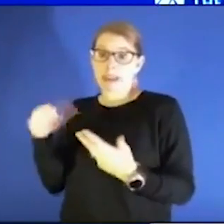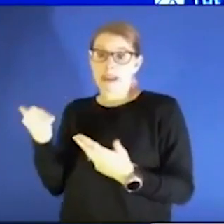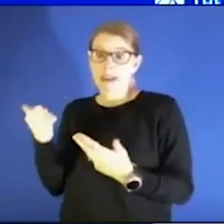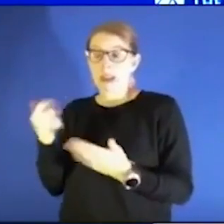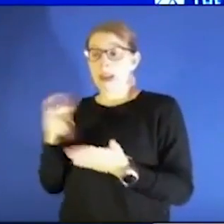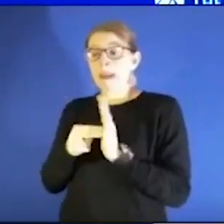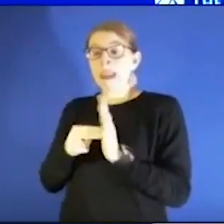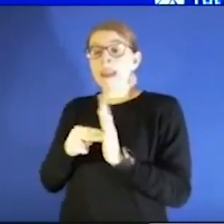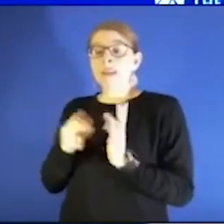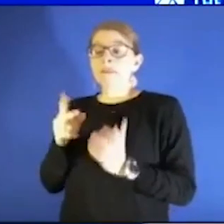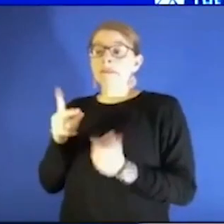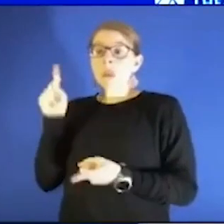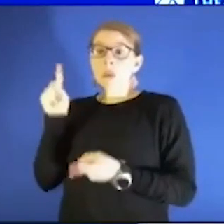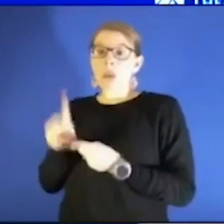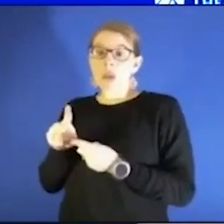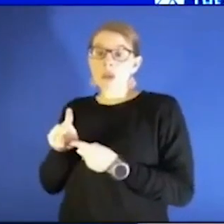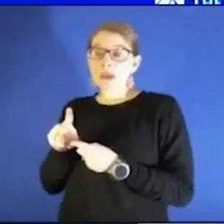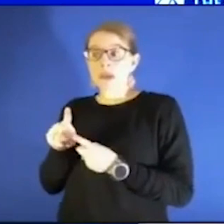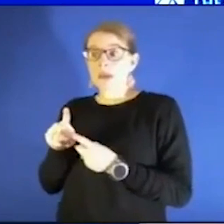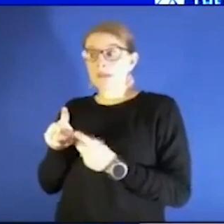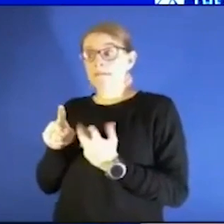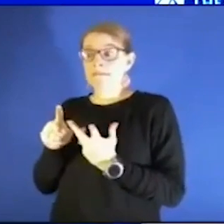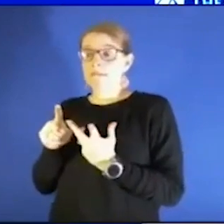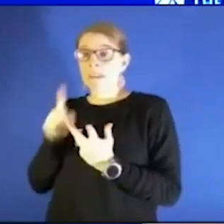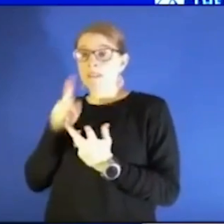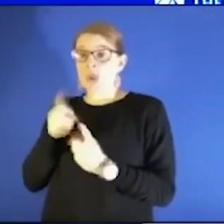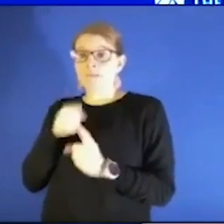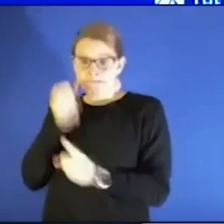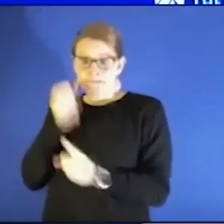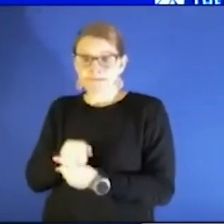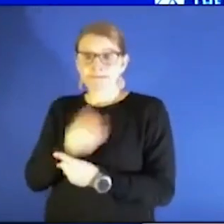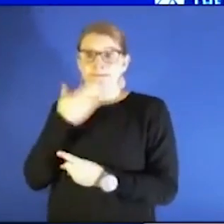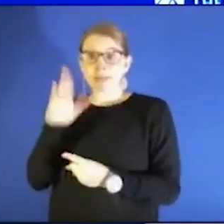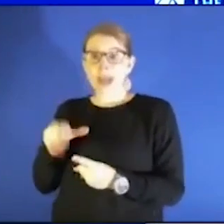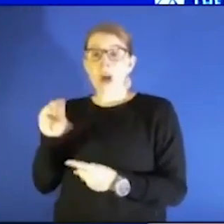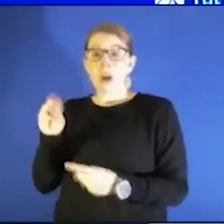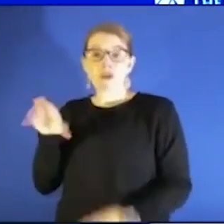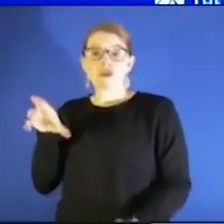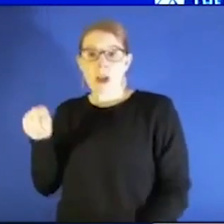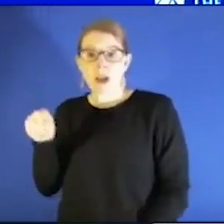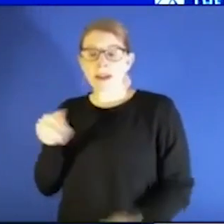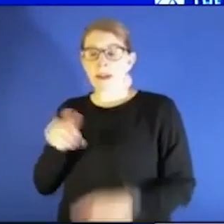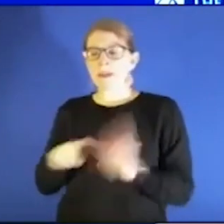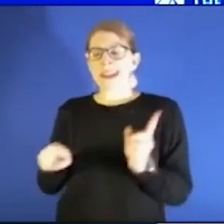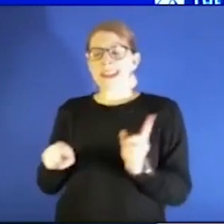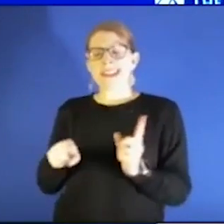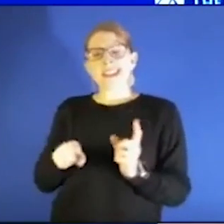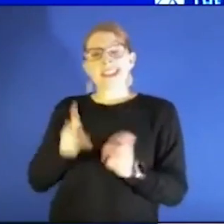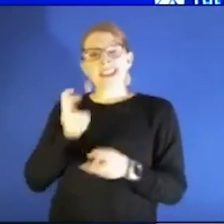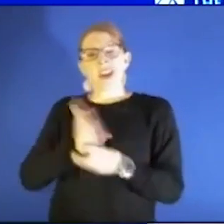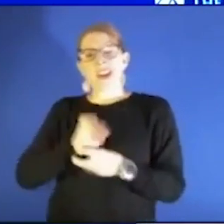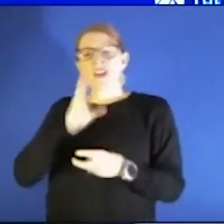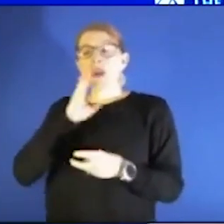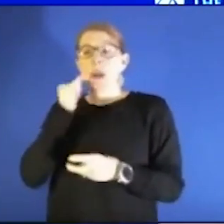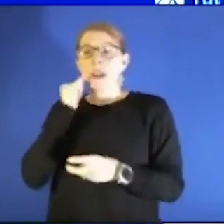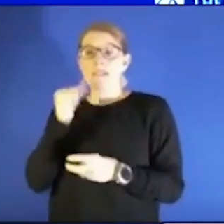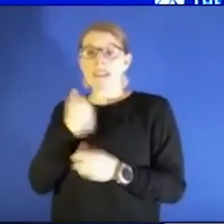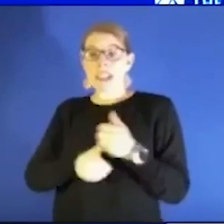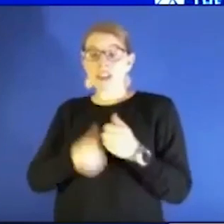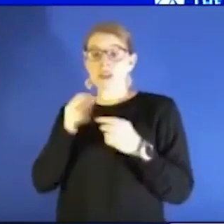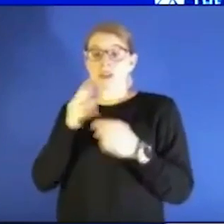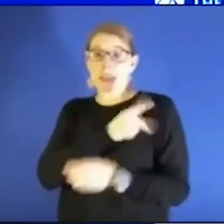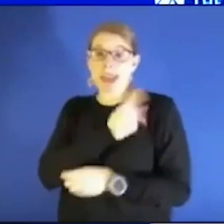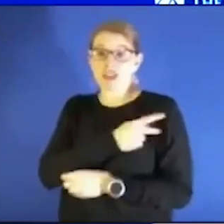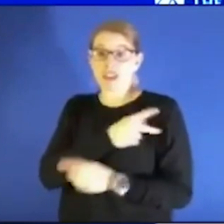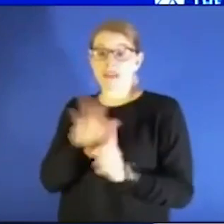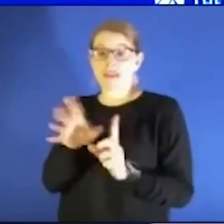it is difficult to tell for patients exactly were they infected before with just so many